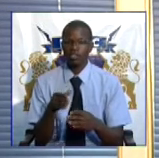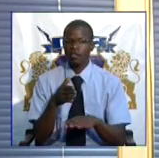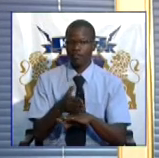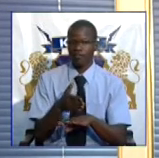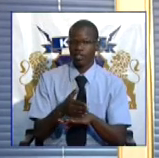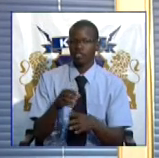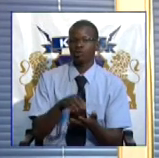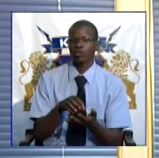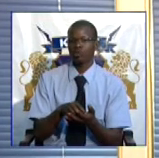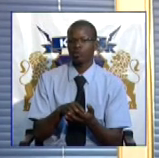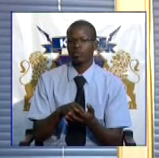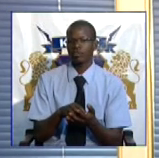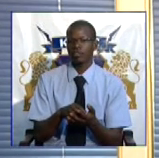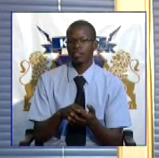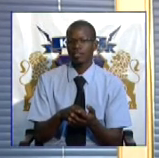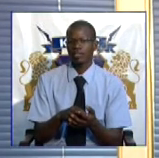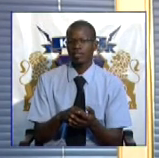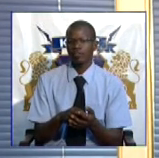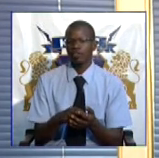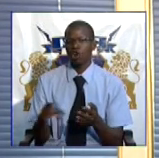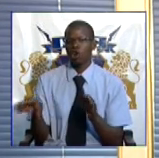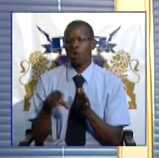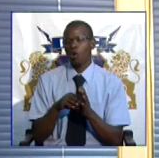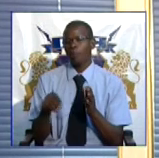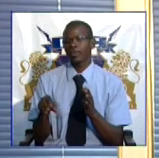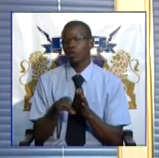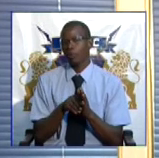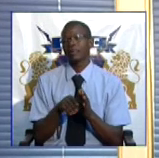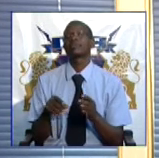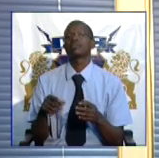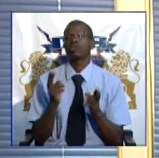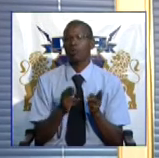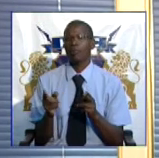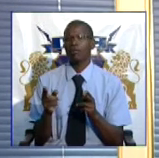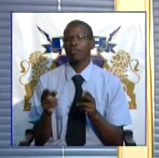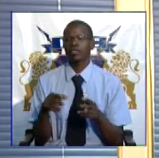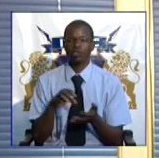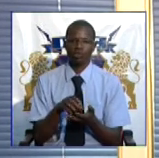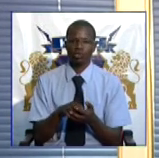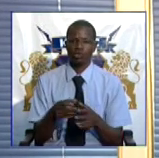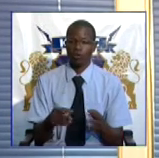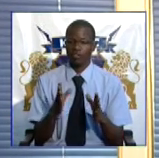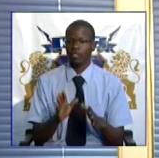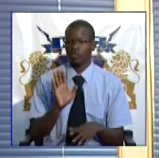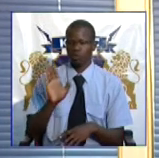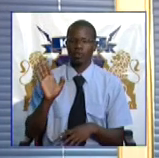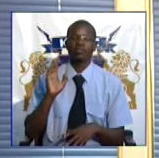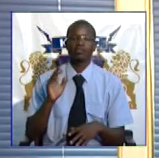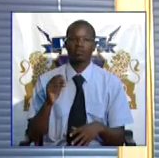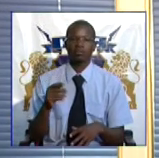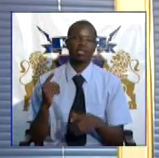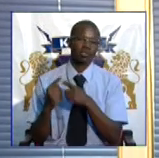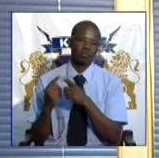day-to-day situations that officers experience, during which the integrity of the officers involved will be